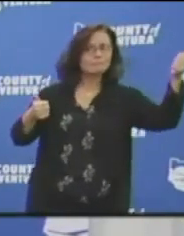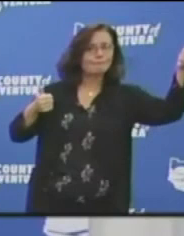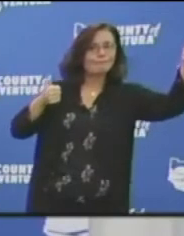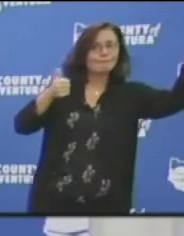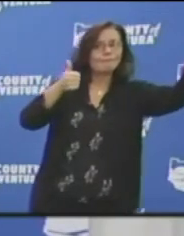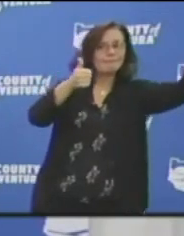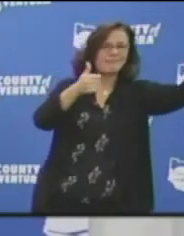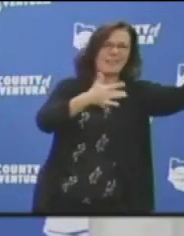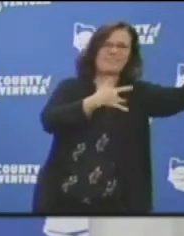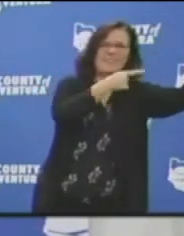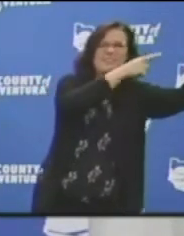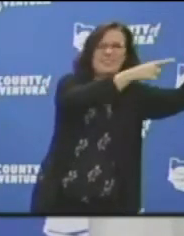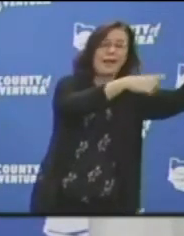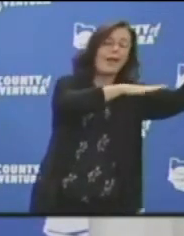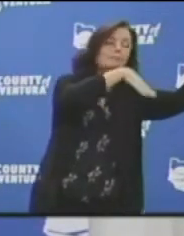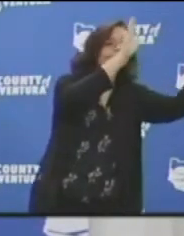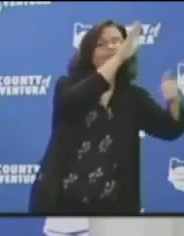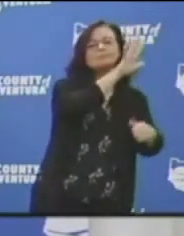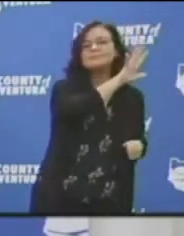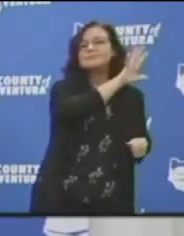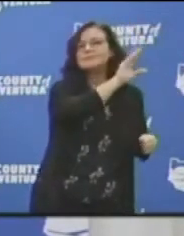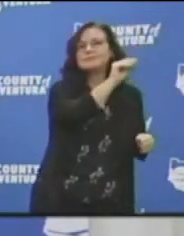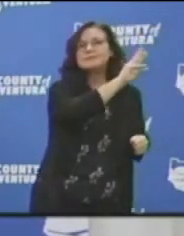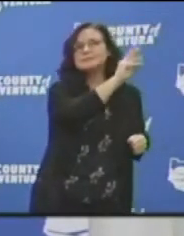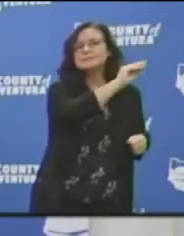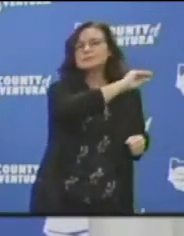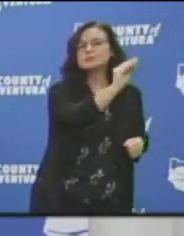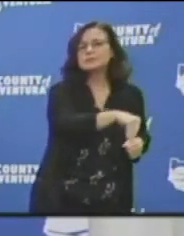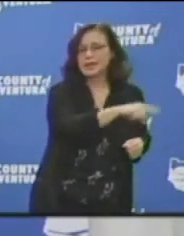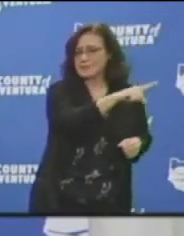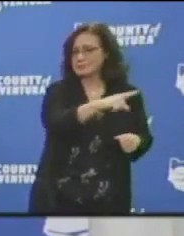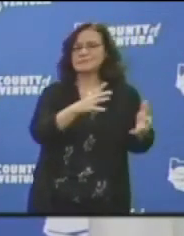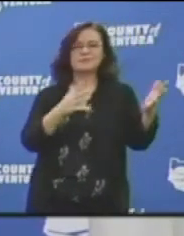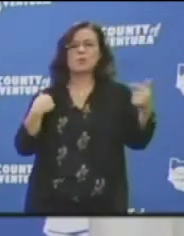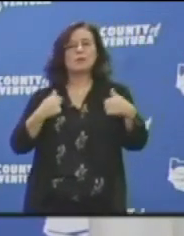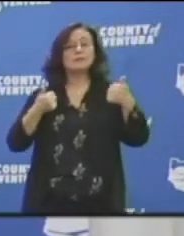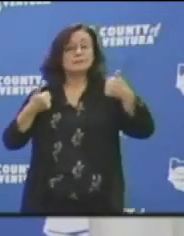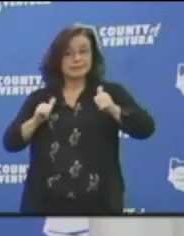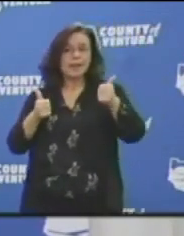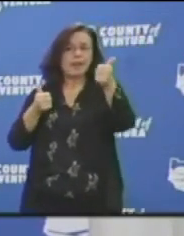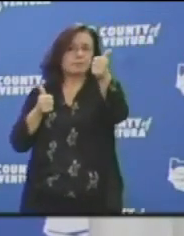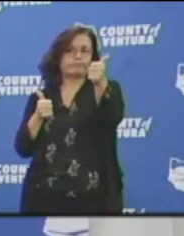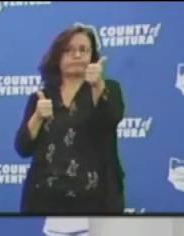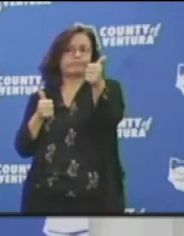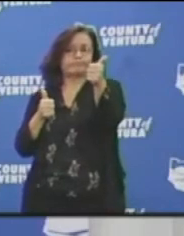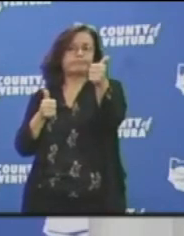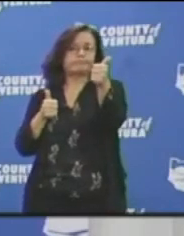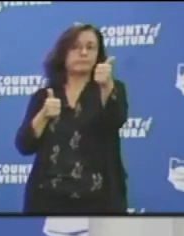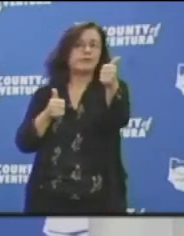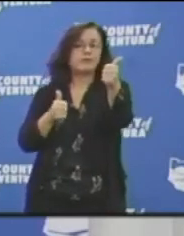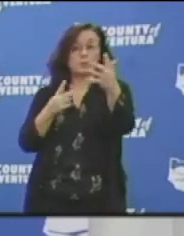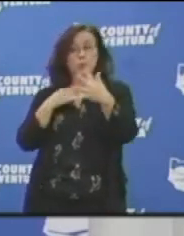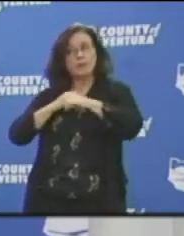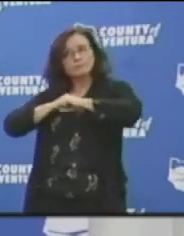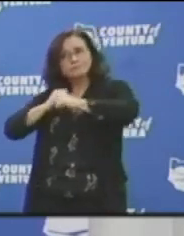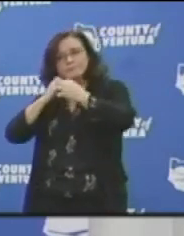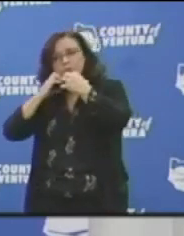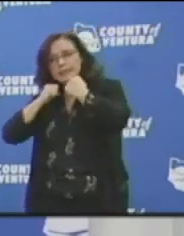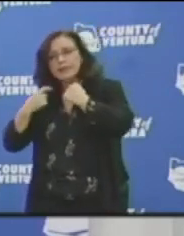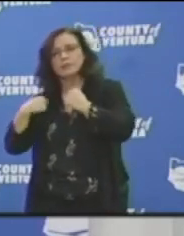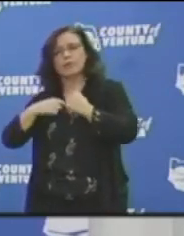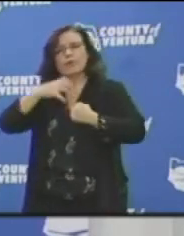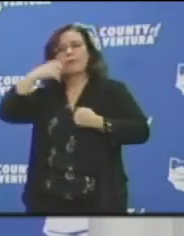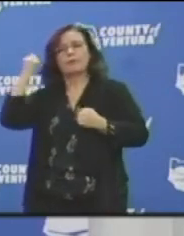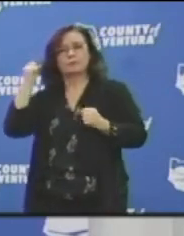50% or more. So we're still behind the state and doing a good job protecting our elderly in our long-term